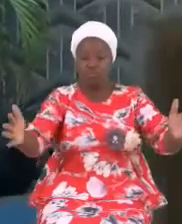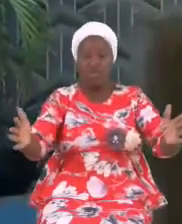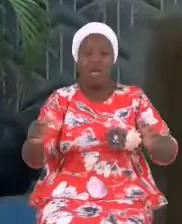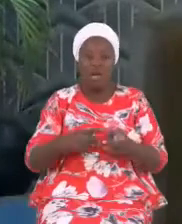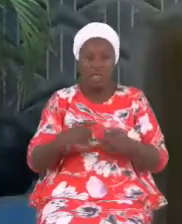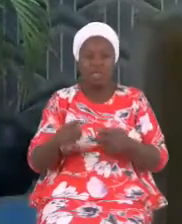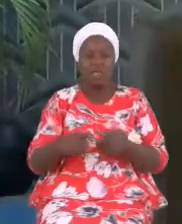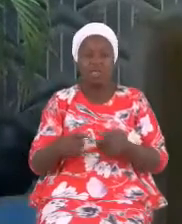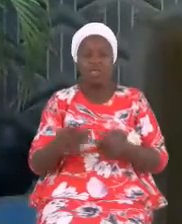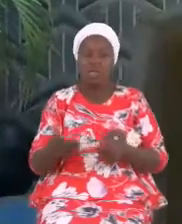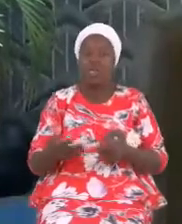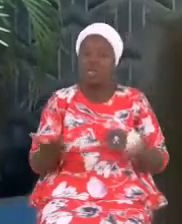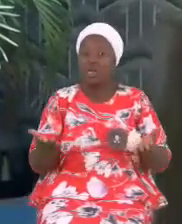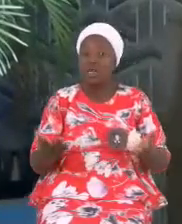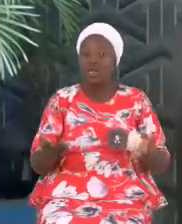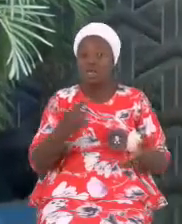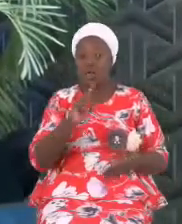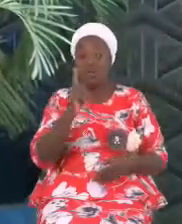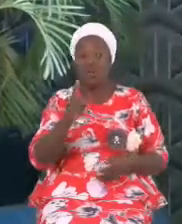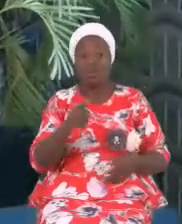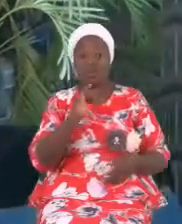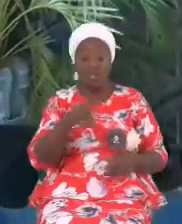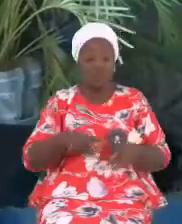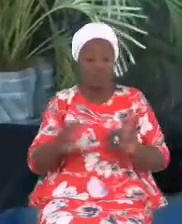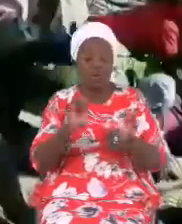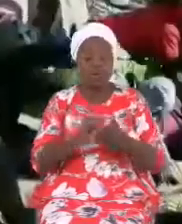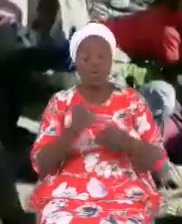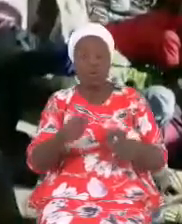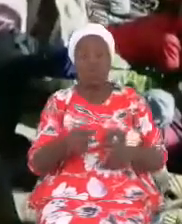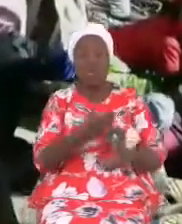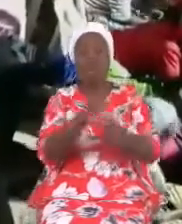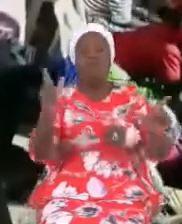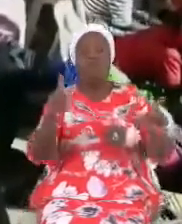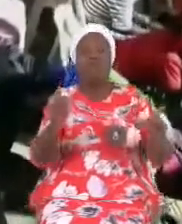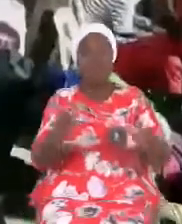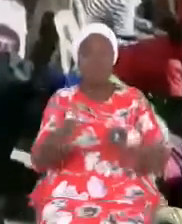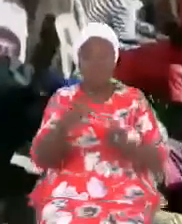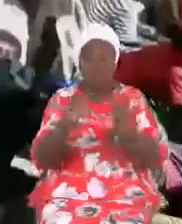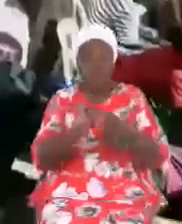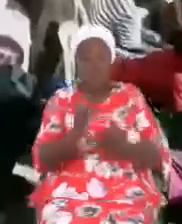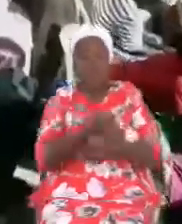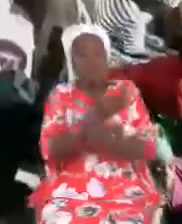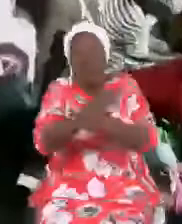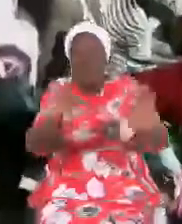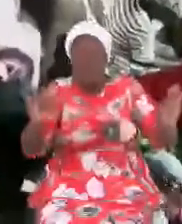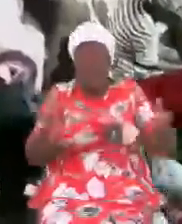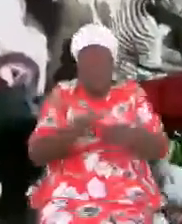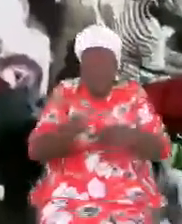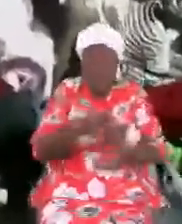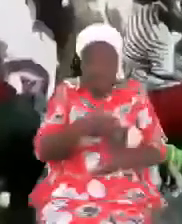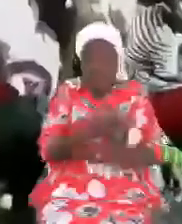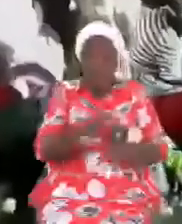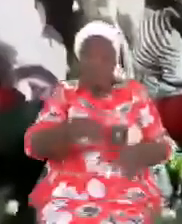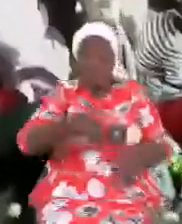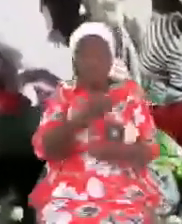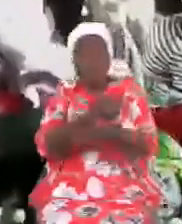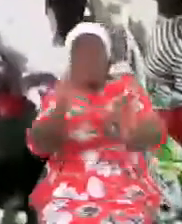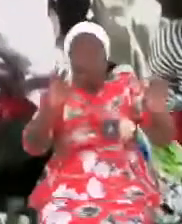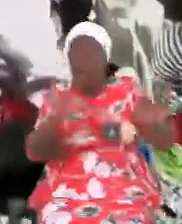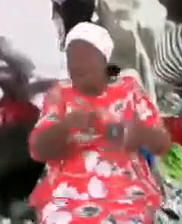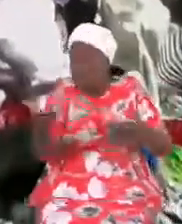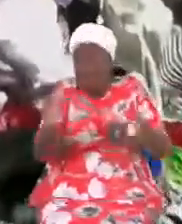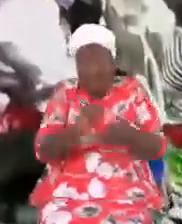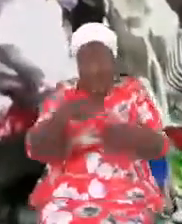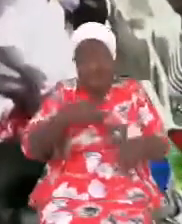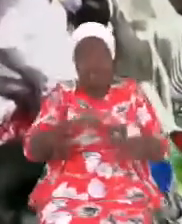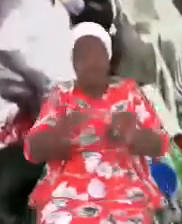the people who take liberty at everything. They drink with liberty. They smoke with